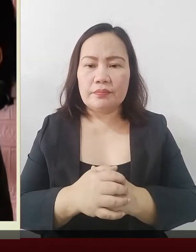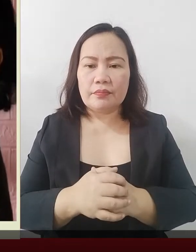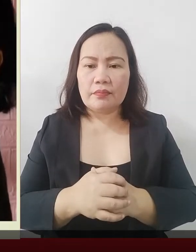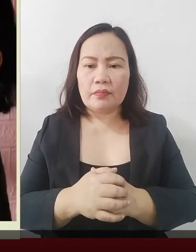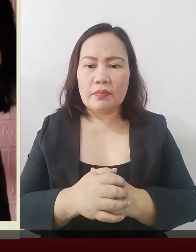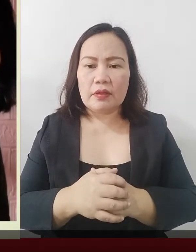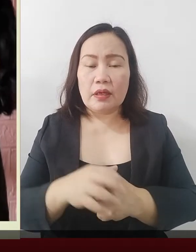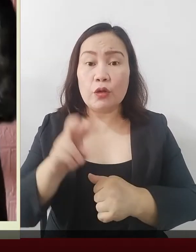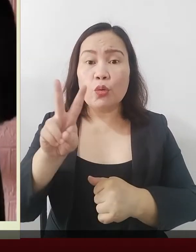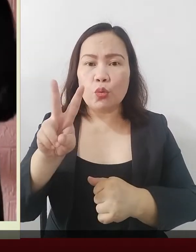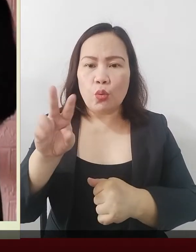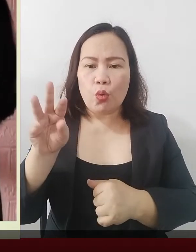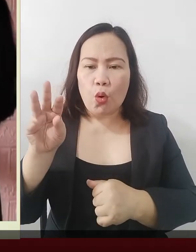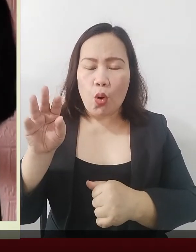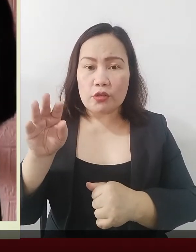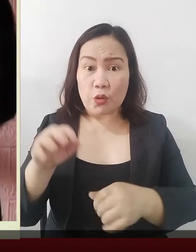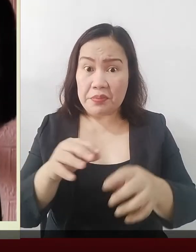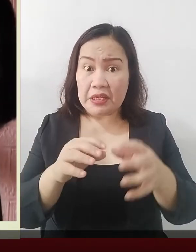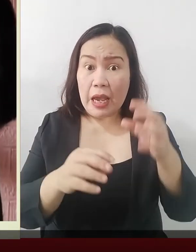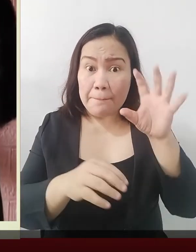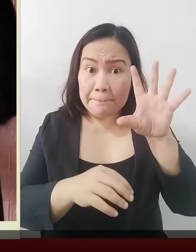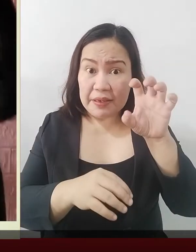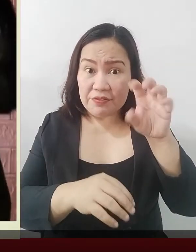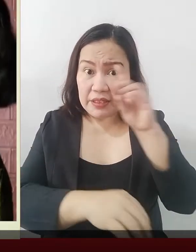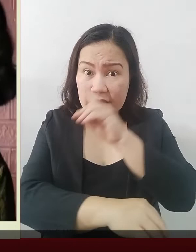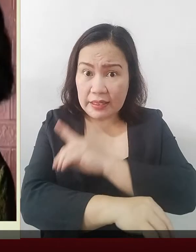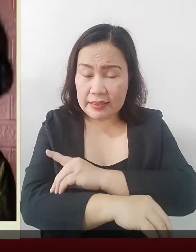to 2 men.